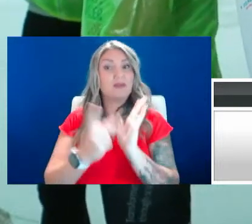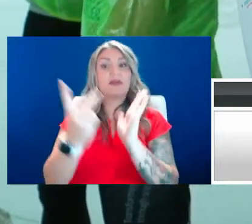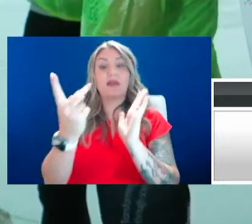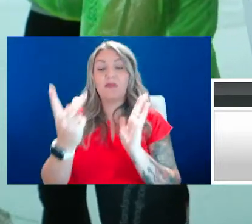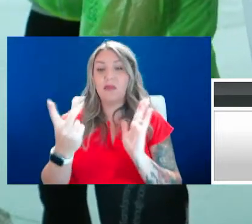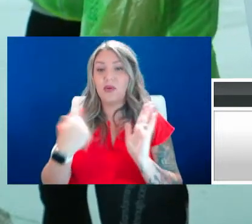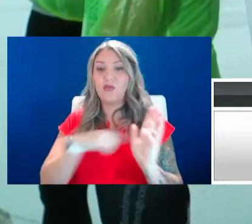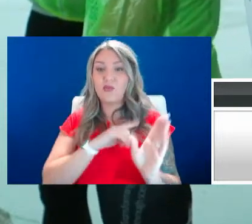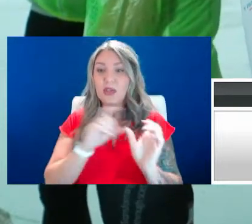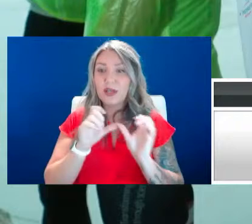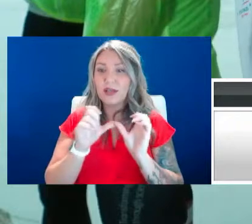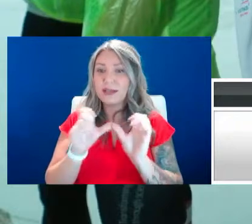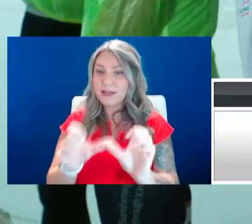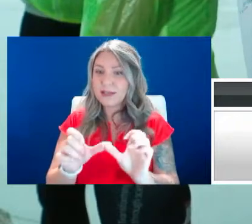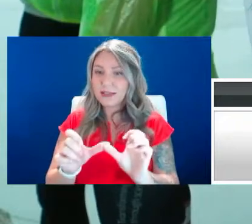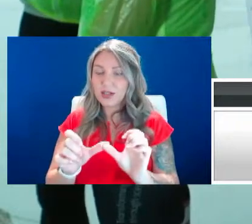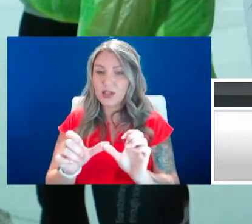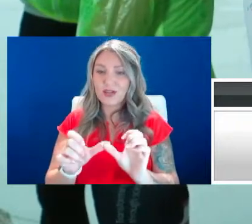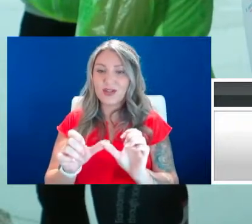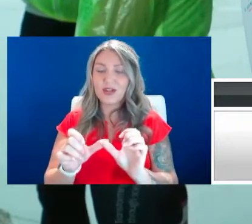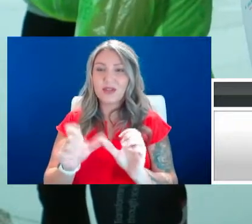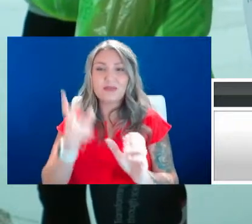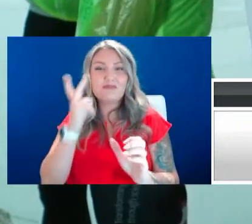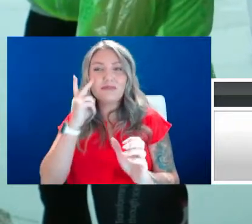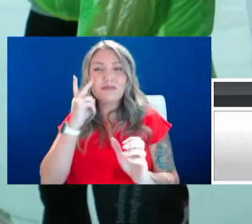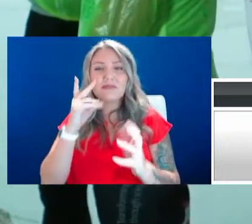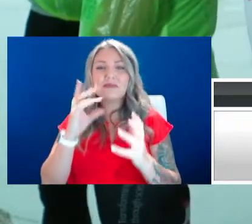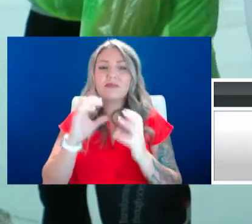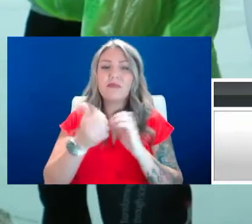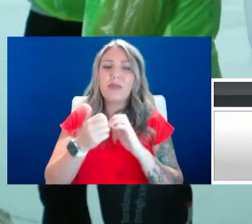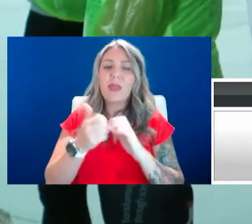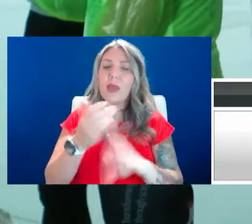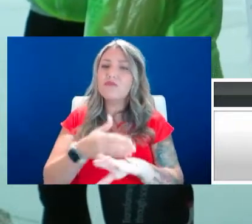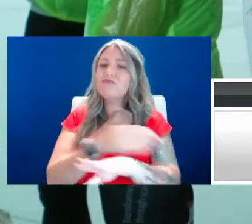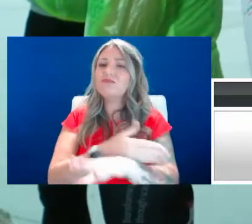to look at ways to make the ride even better.